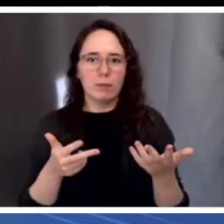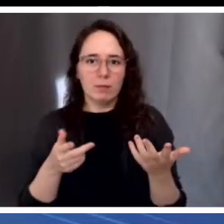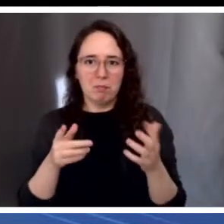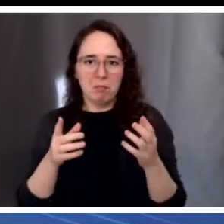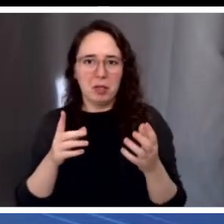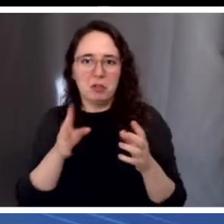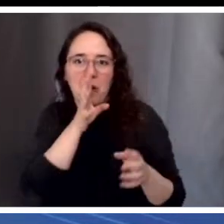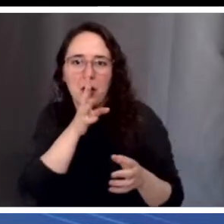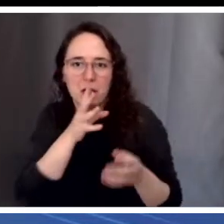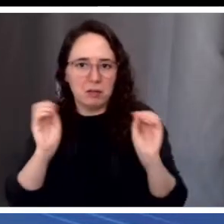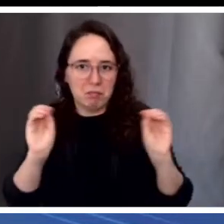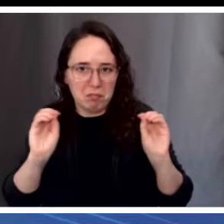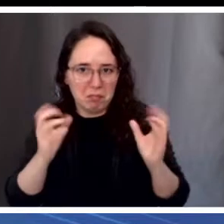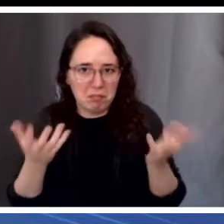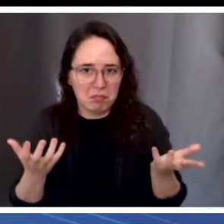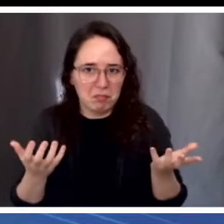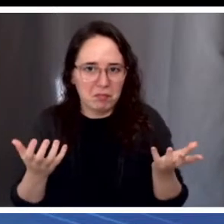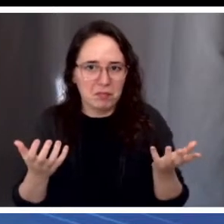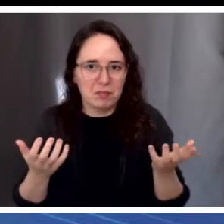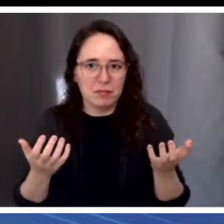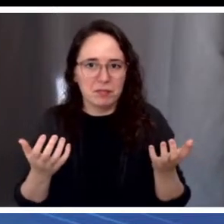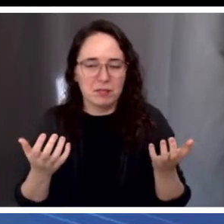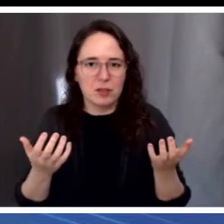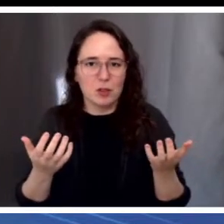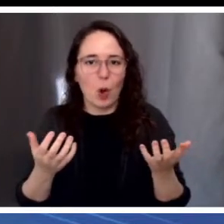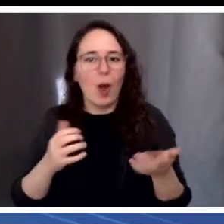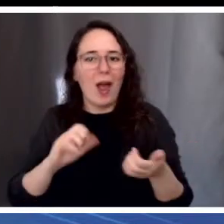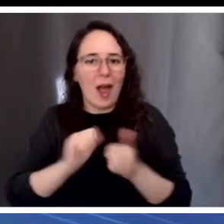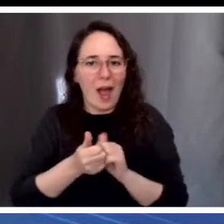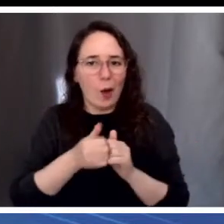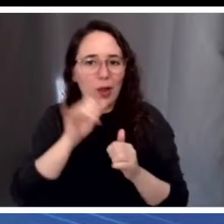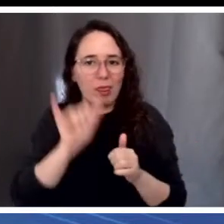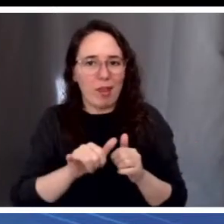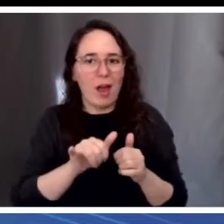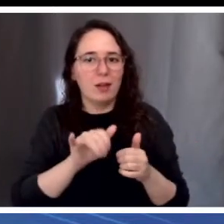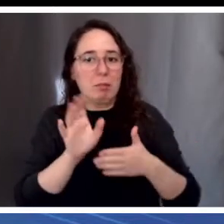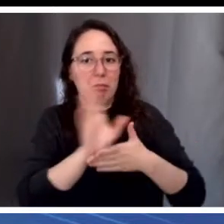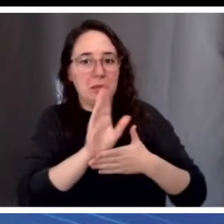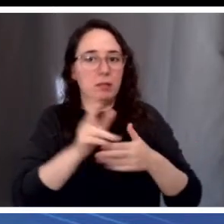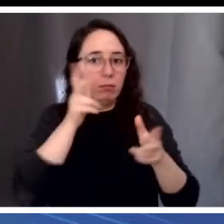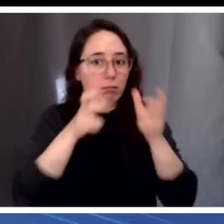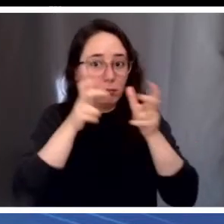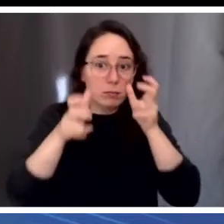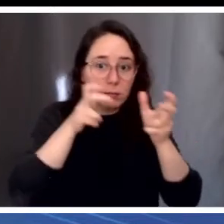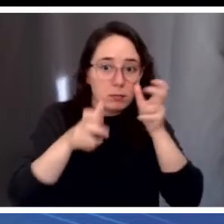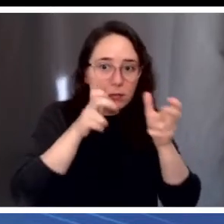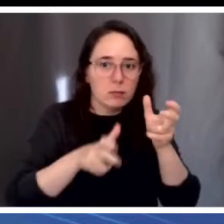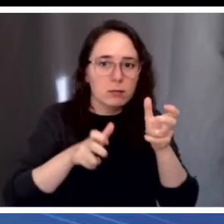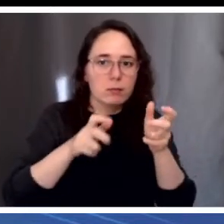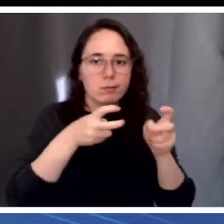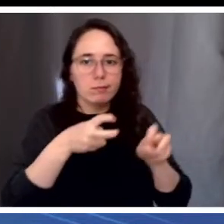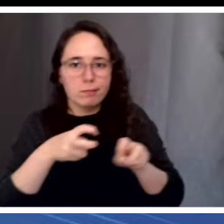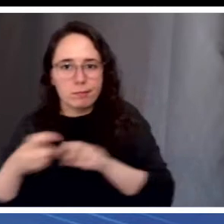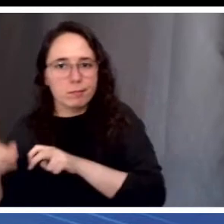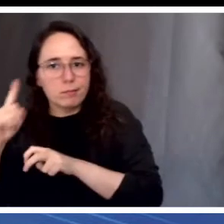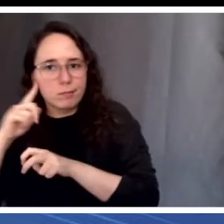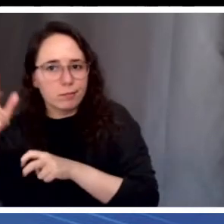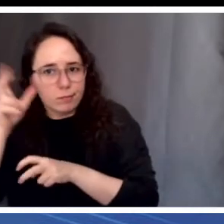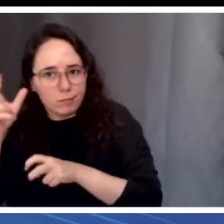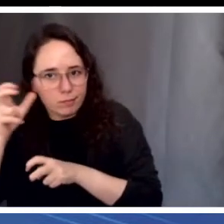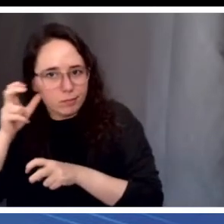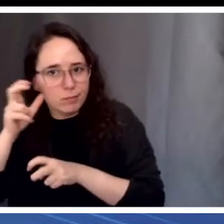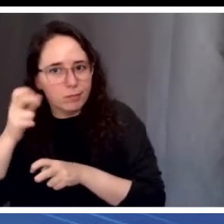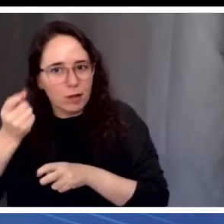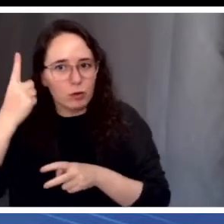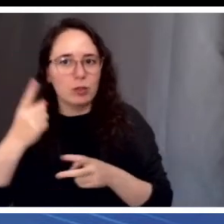to really experience that, if you're blind or low vision, you rely on the audio descriptive track to describe what's happening on the